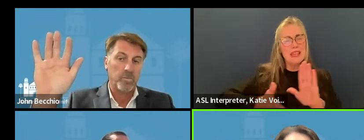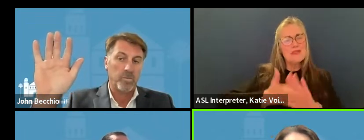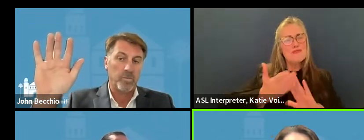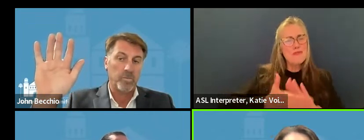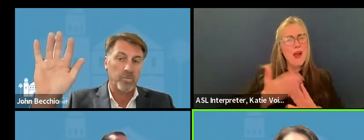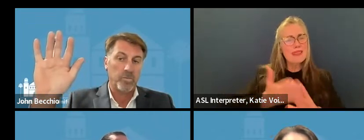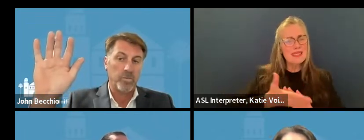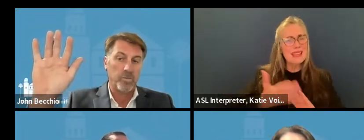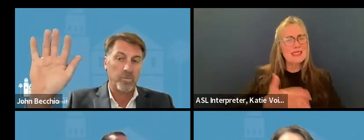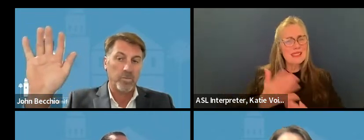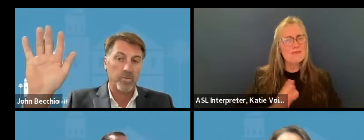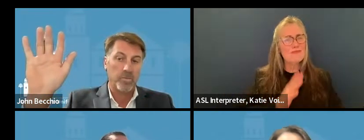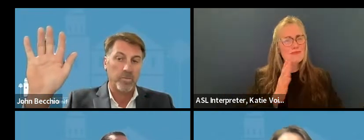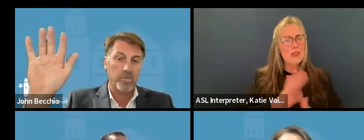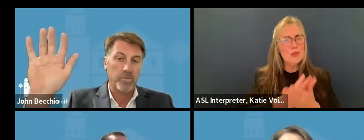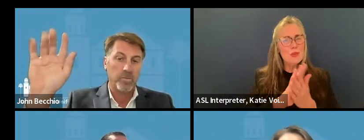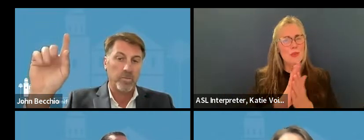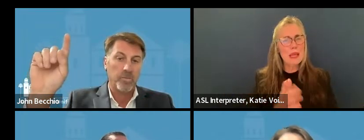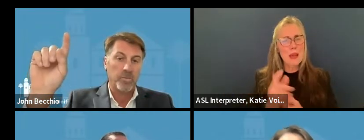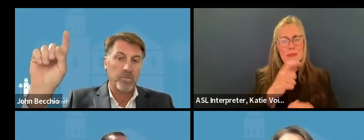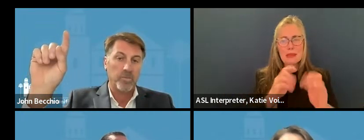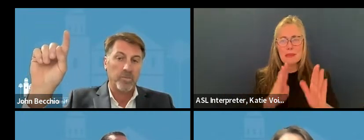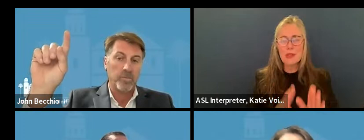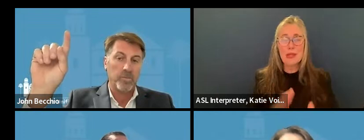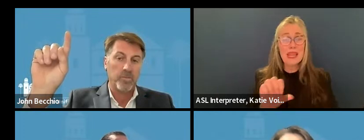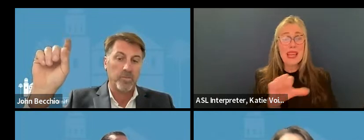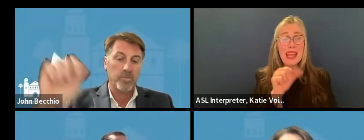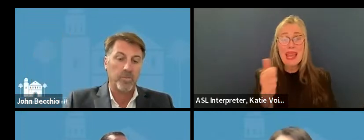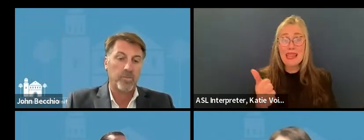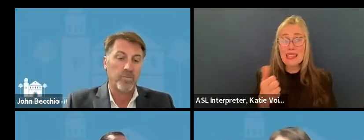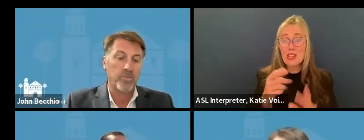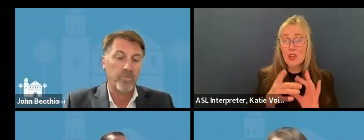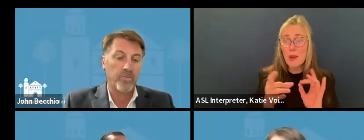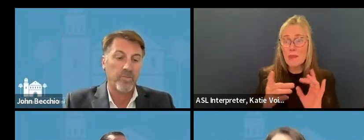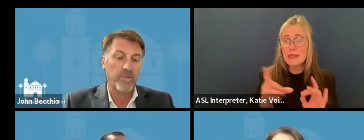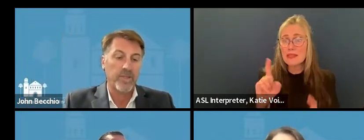Great. Thank you. Board members, any comments? Oh, Dr. Vecchio.